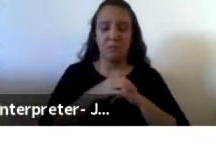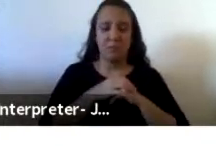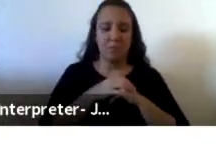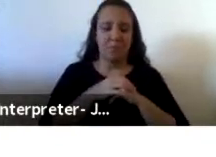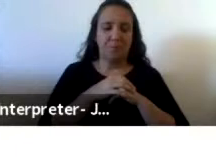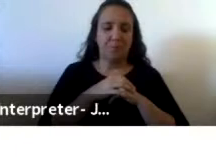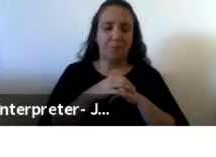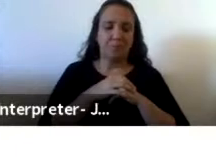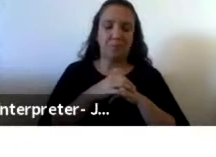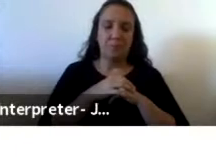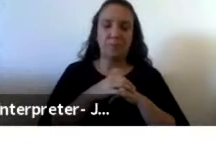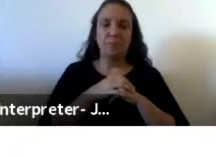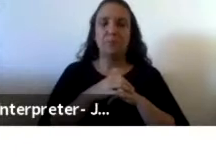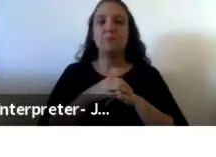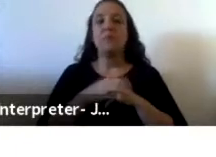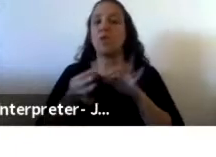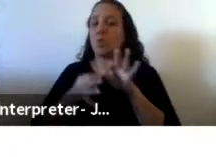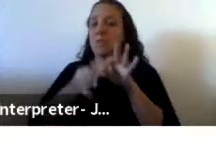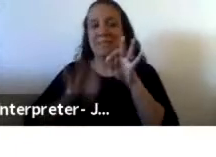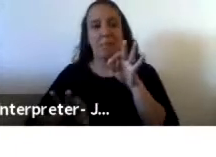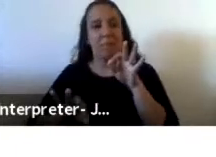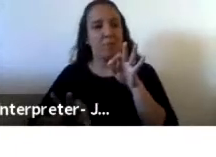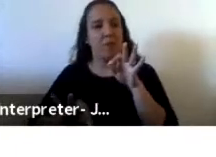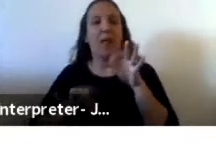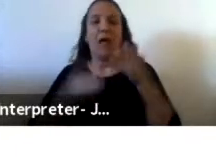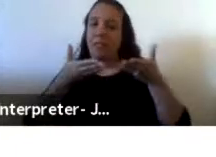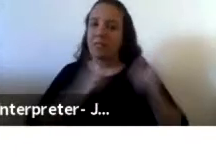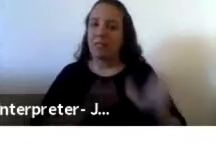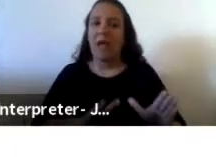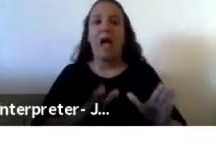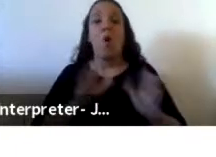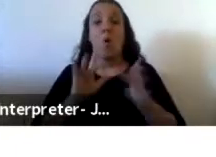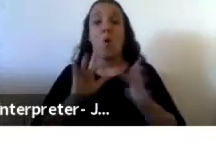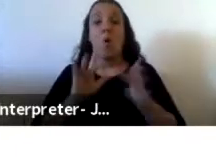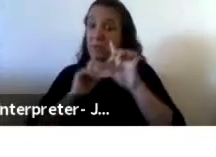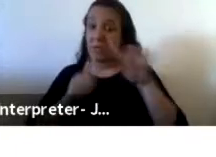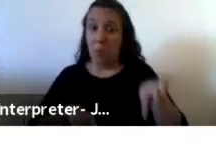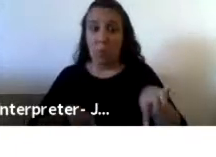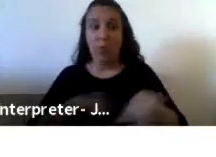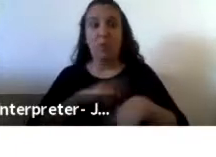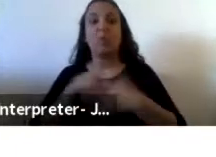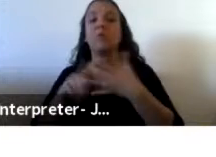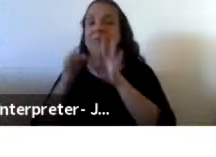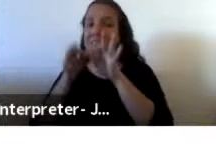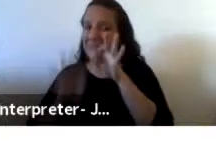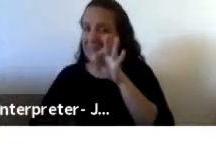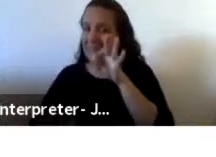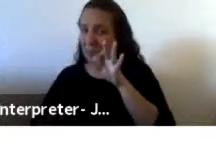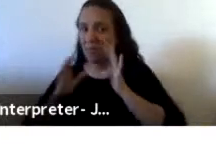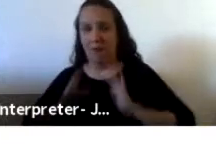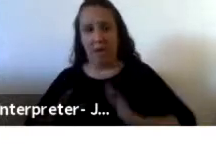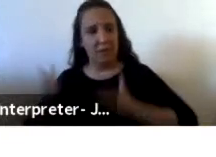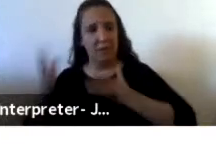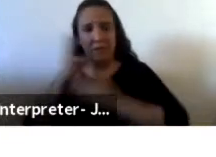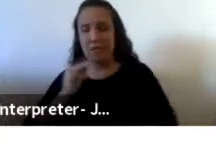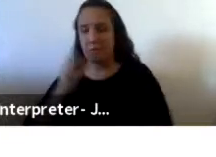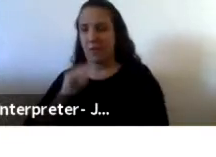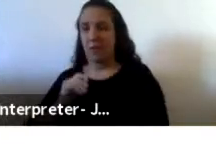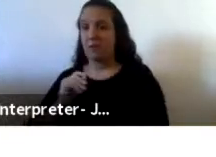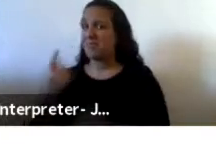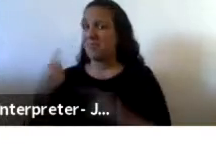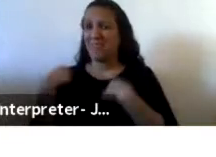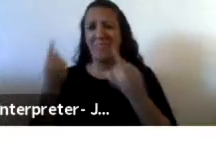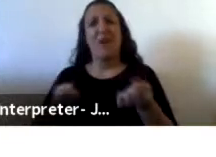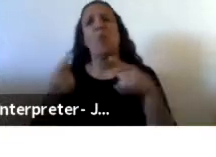and simplify the customer experience. If it's going to be tedious to come in and do something. Listen, I've been fighting with my internet provider for